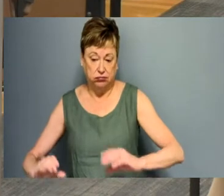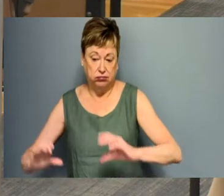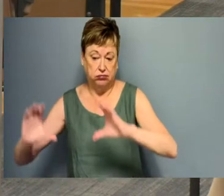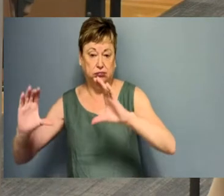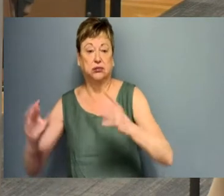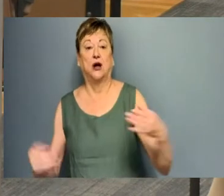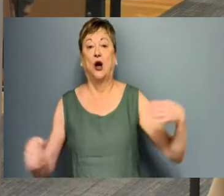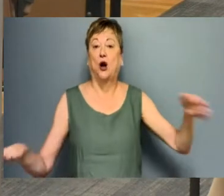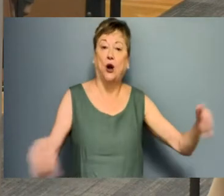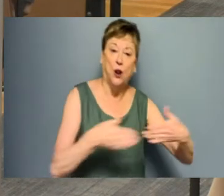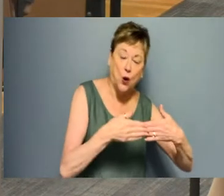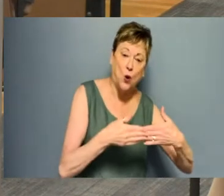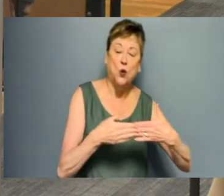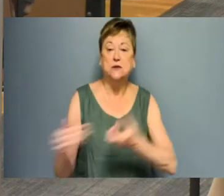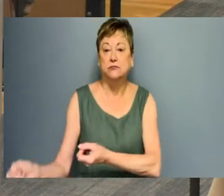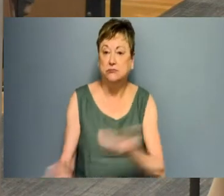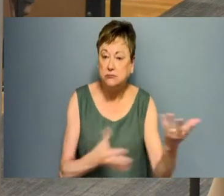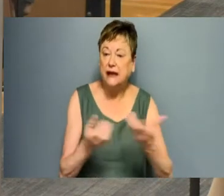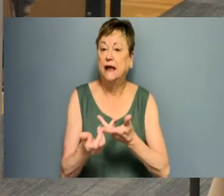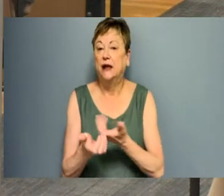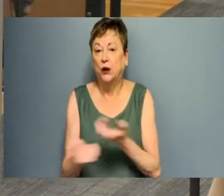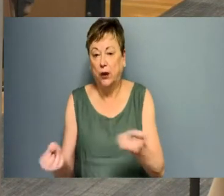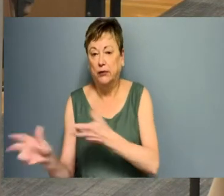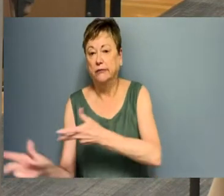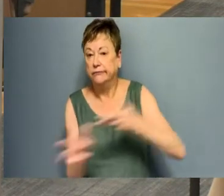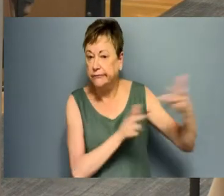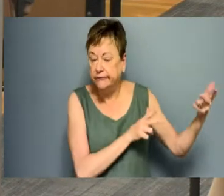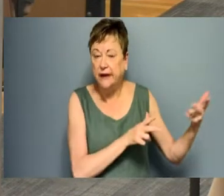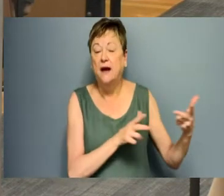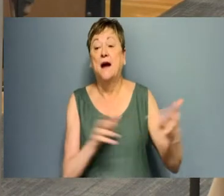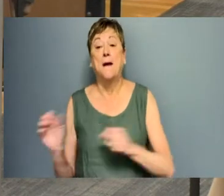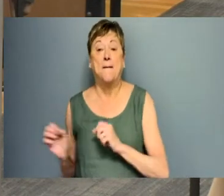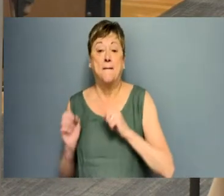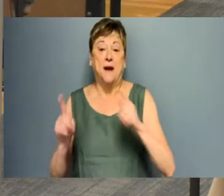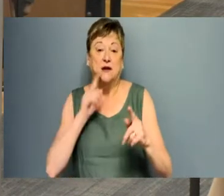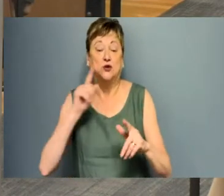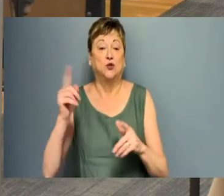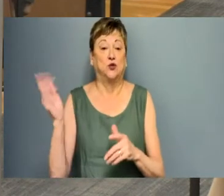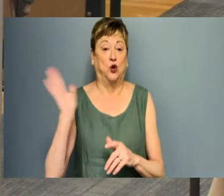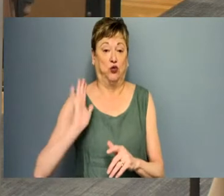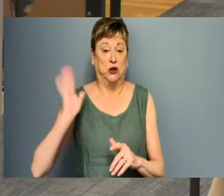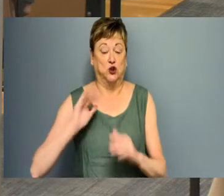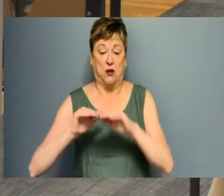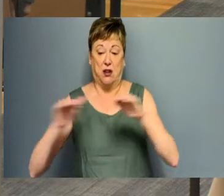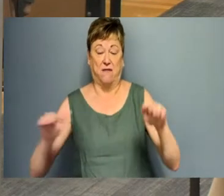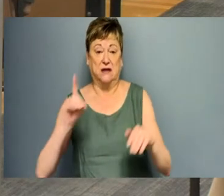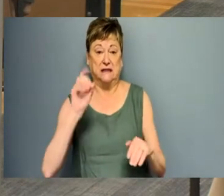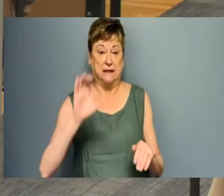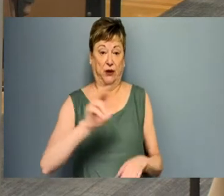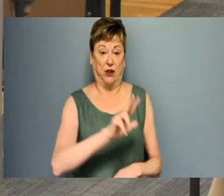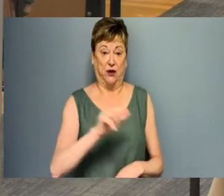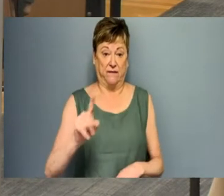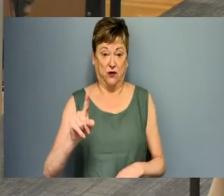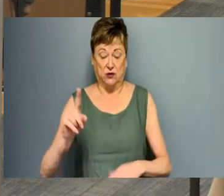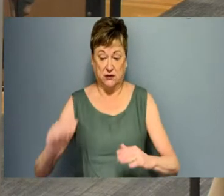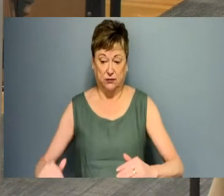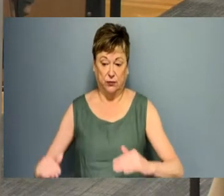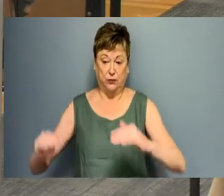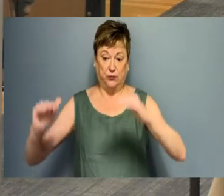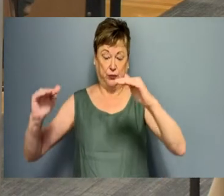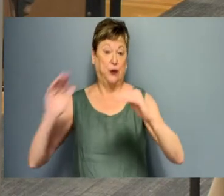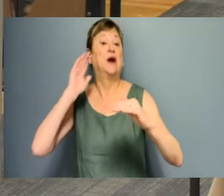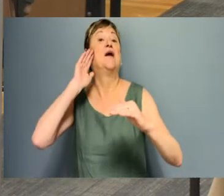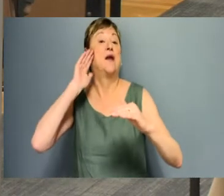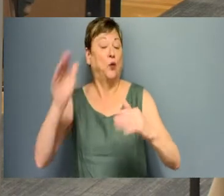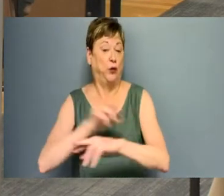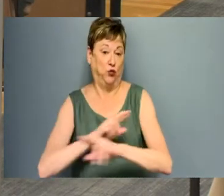rising. It must be back to the original level by December 31st to accommodate the bald eagles that start nesting. You'll